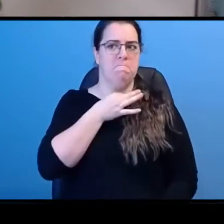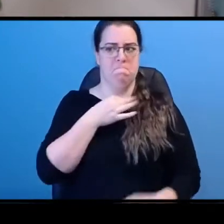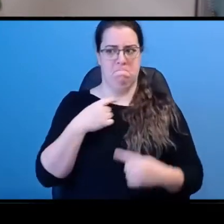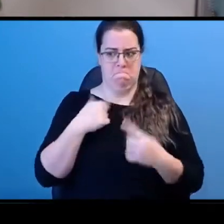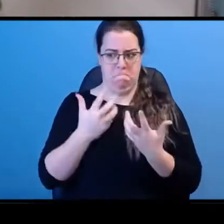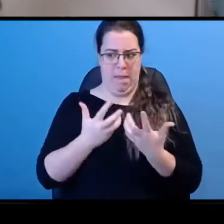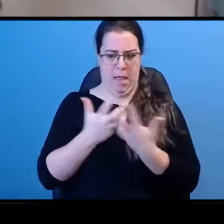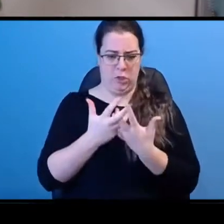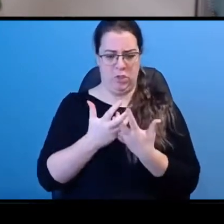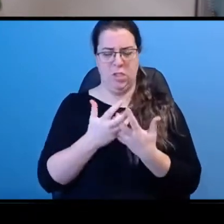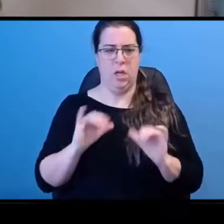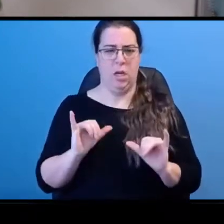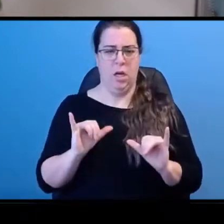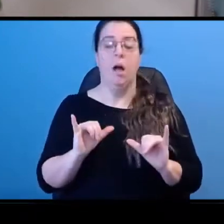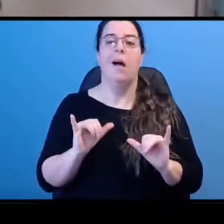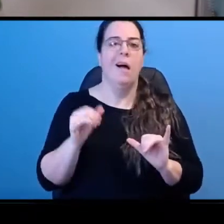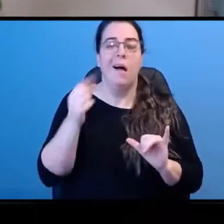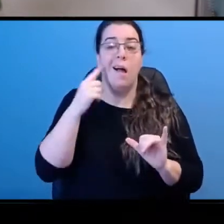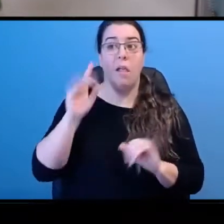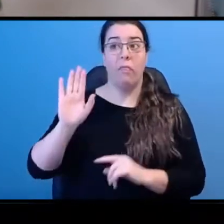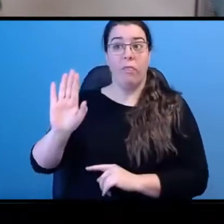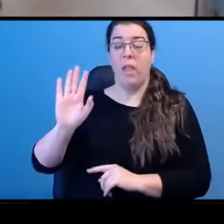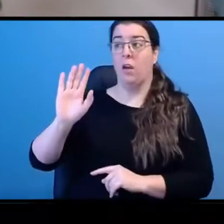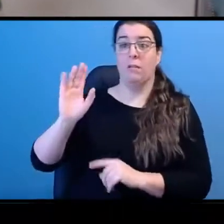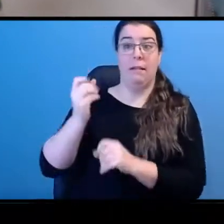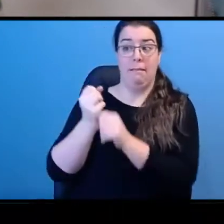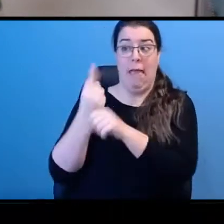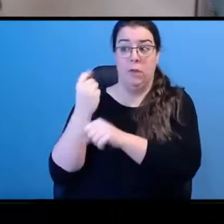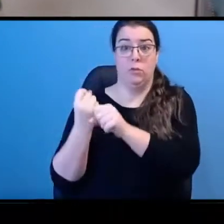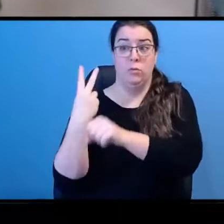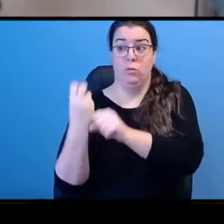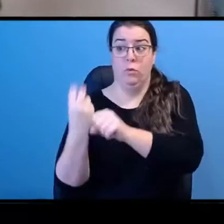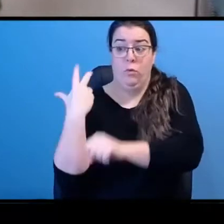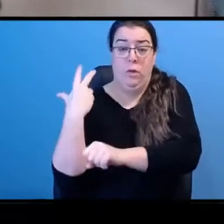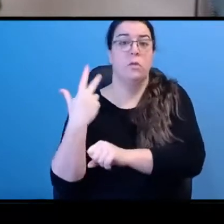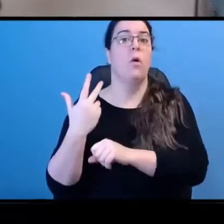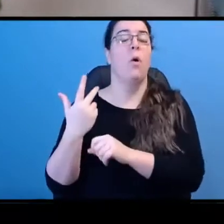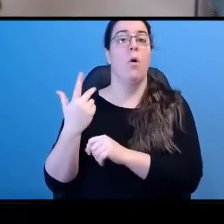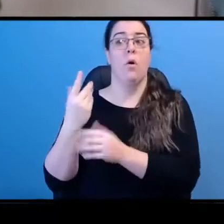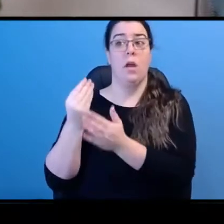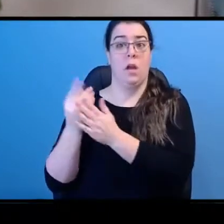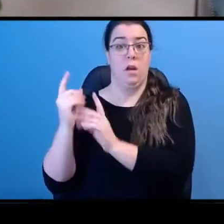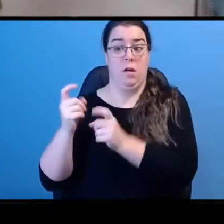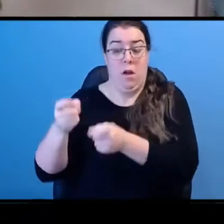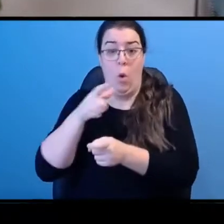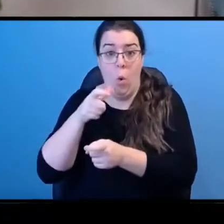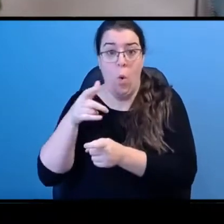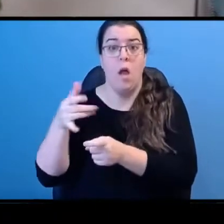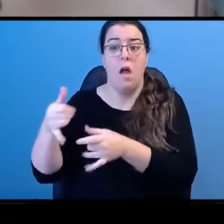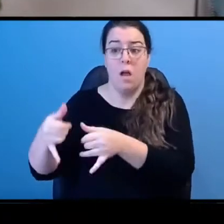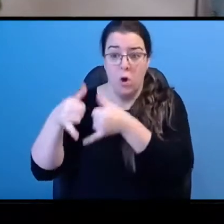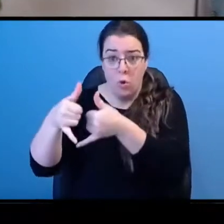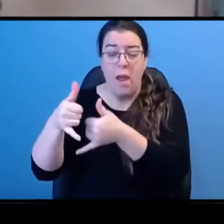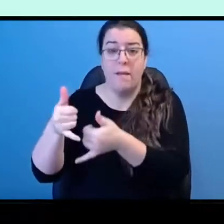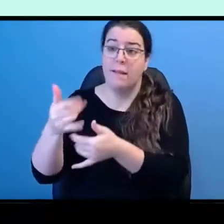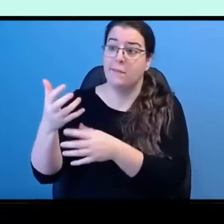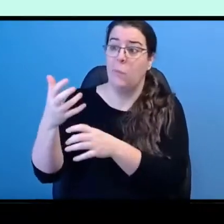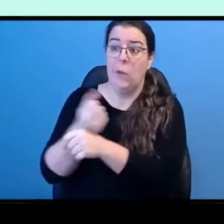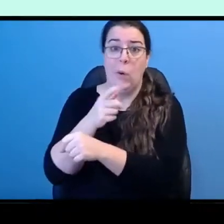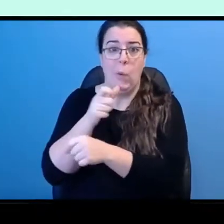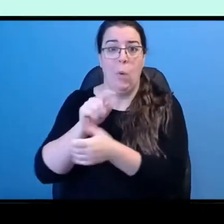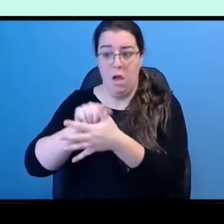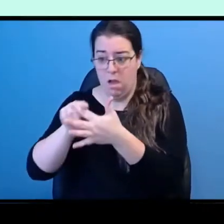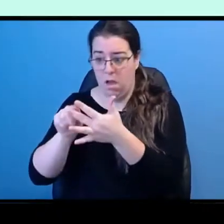oh wow, I'm the same as this person, then I should be eligible for this money. That's great. But reading the guidelines